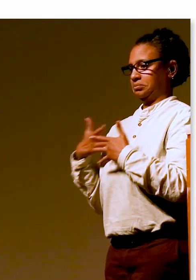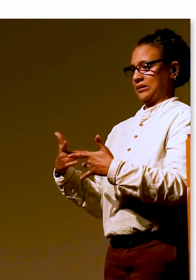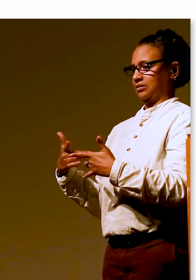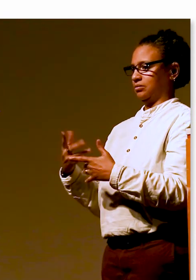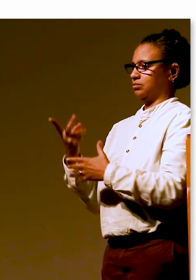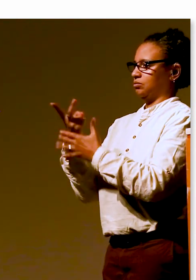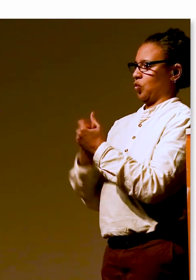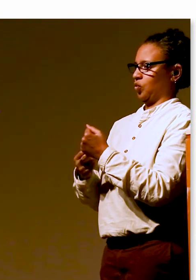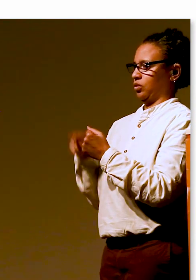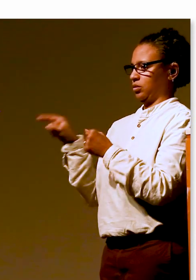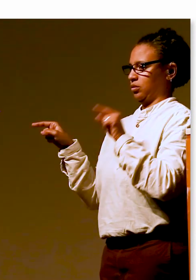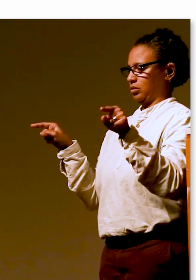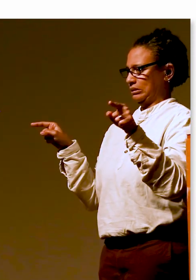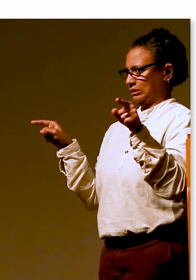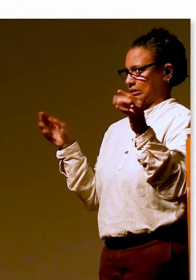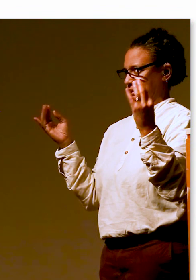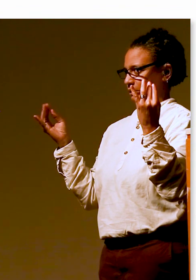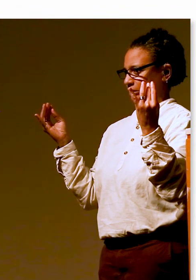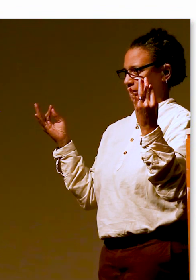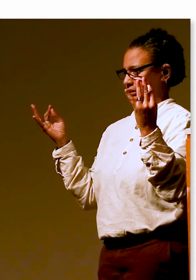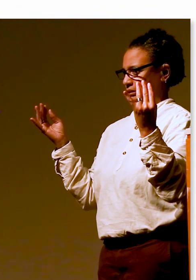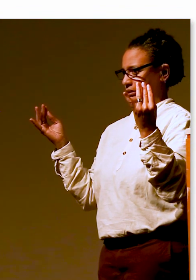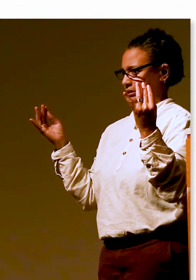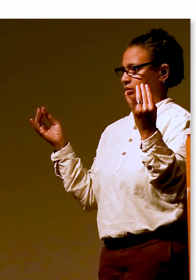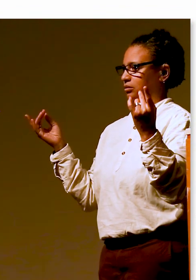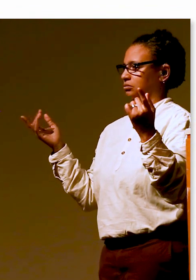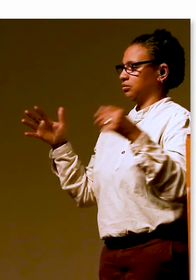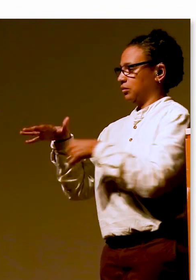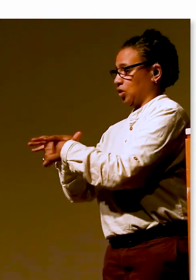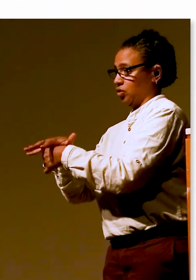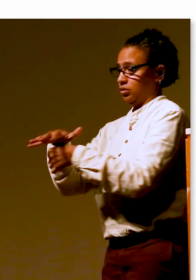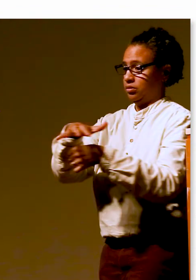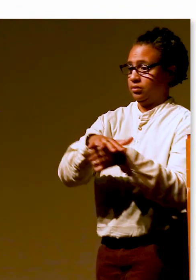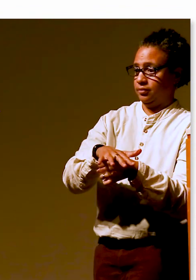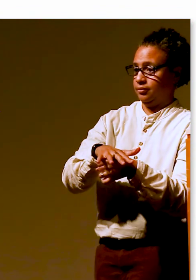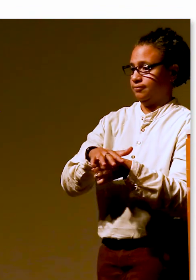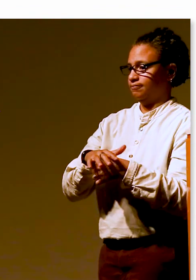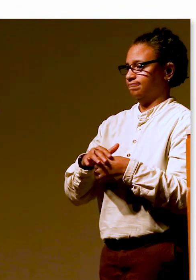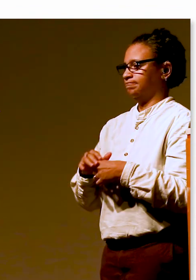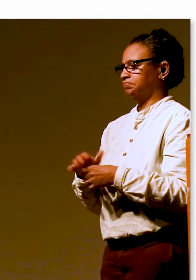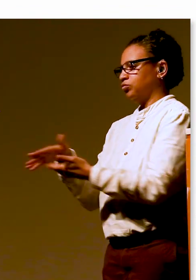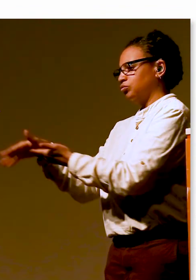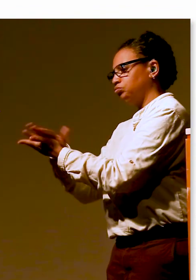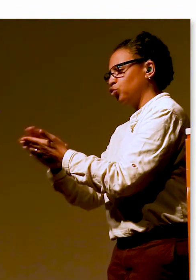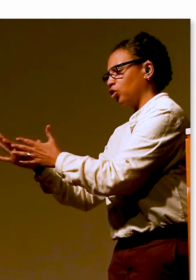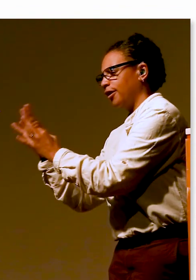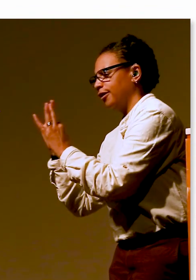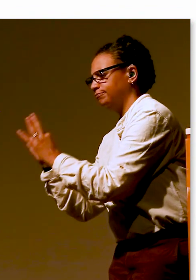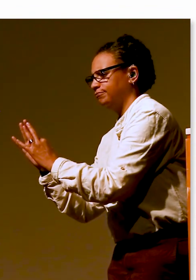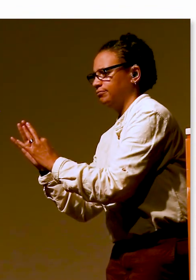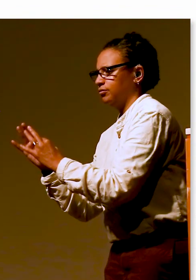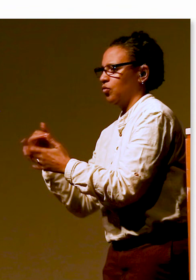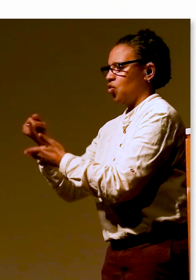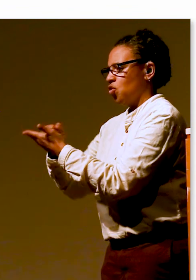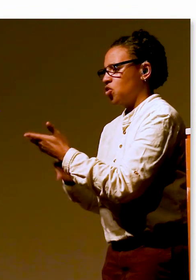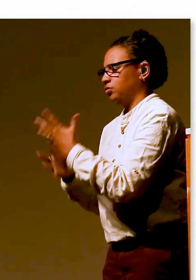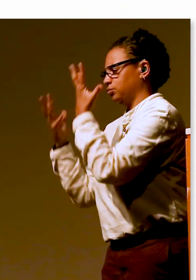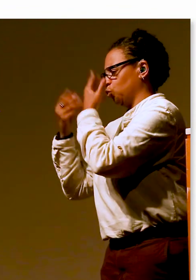same time too, it's like, I think that there's this really strange thing that often happens where we don't think about artists as like small business